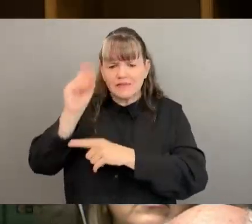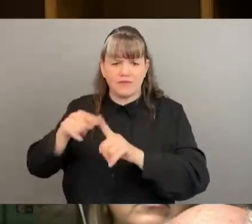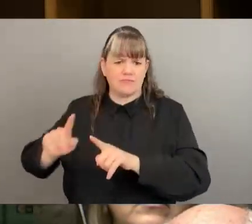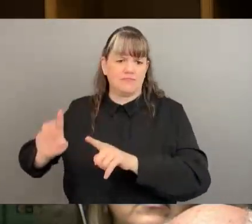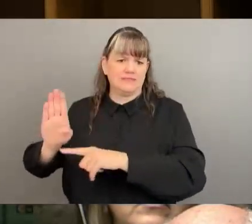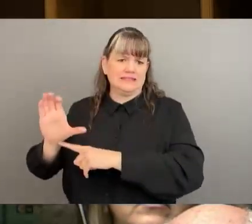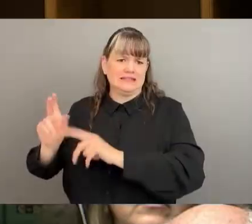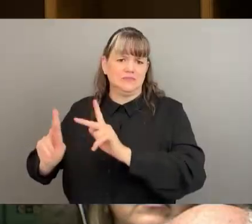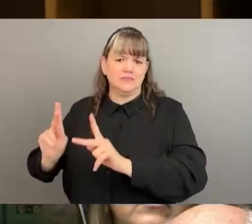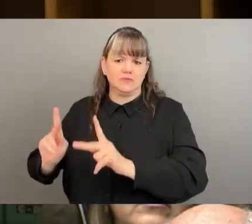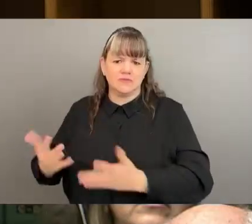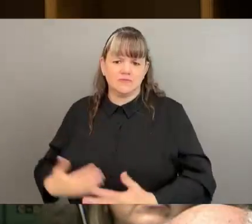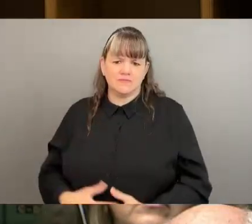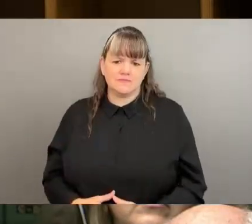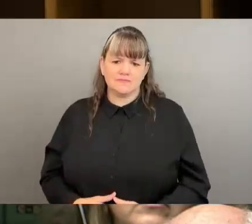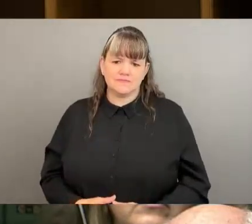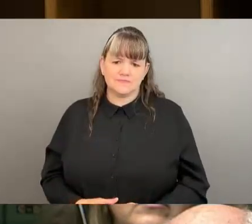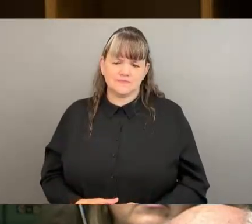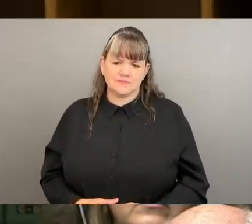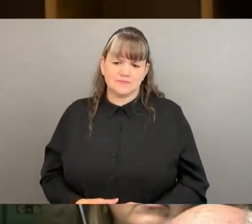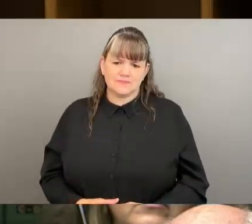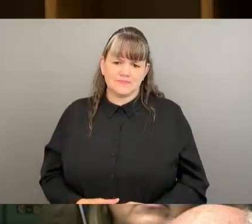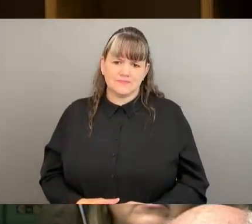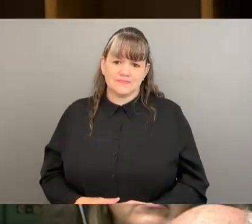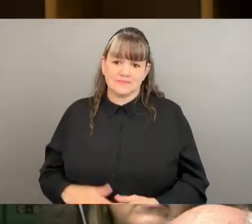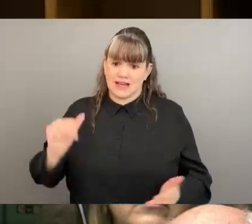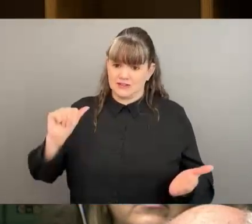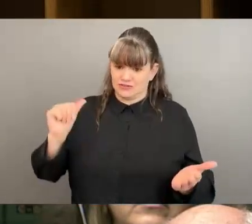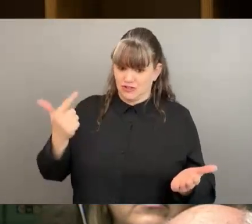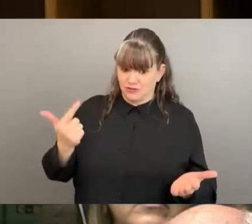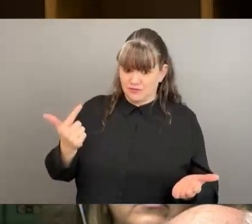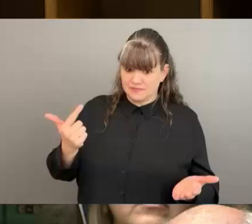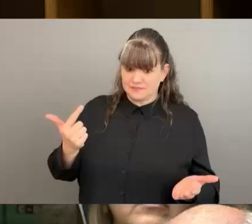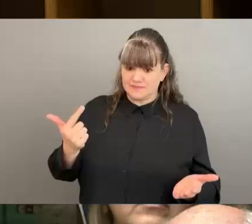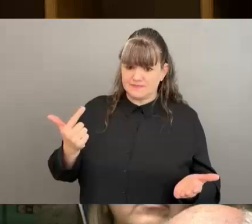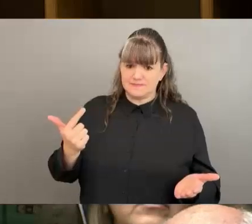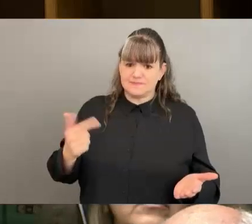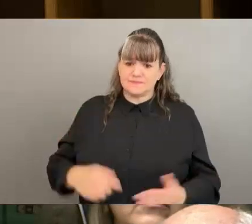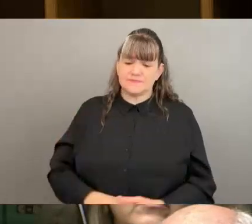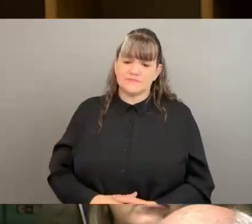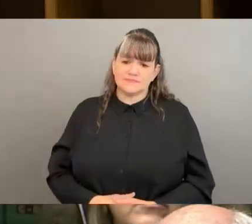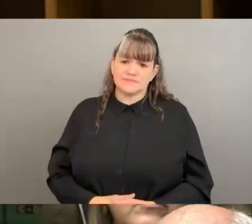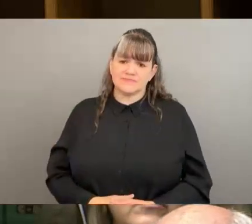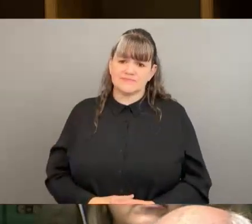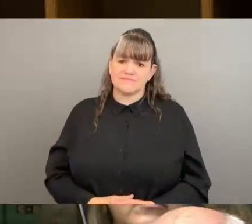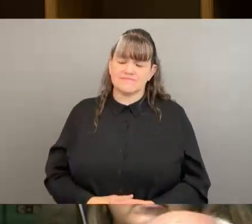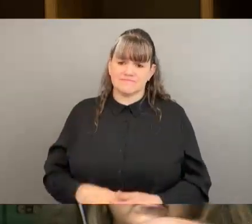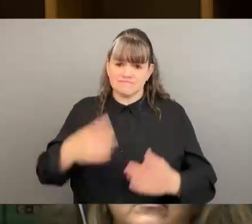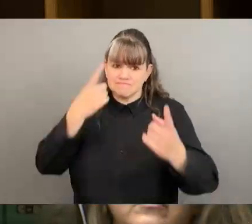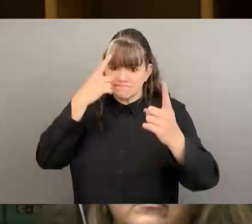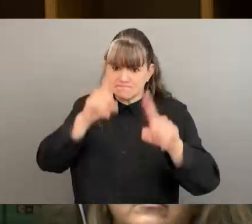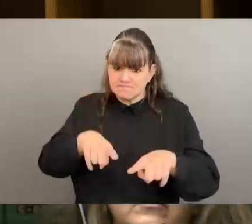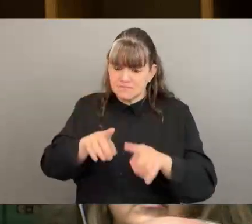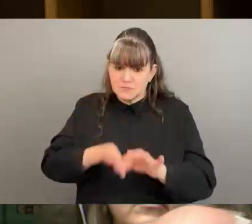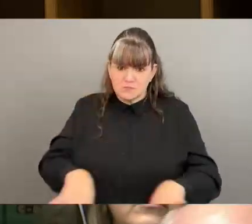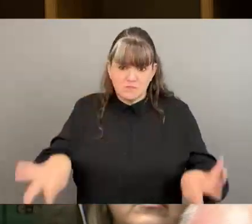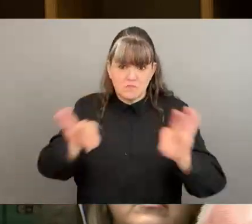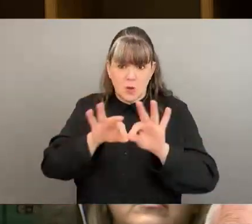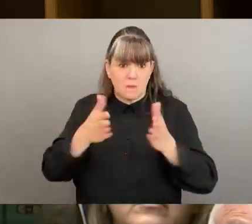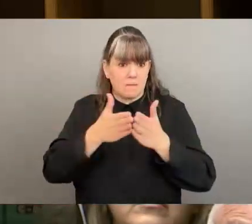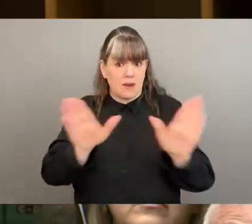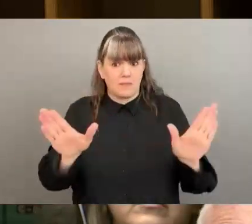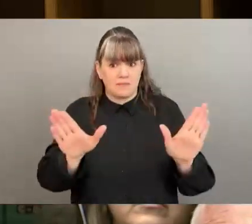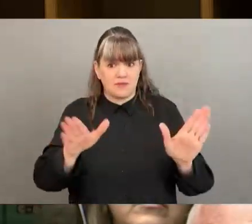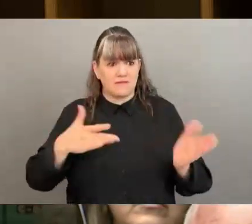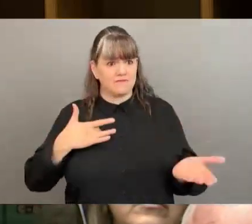engaged public that understands what the work that we're doing here and how important our democratic institutions are.